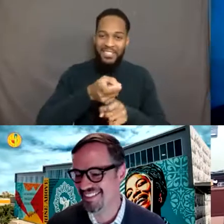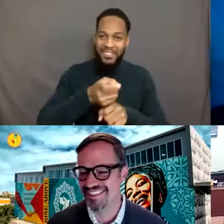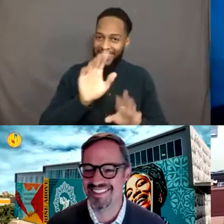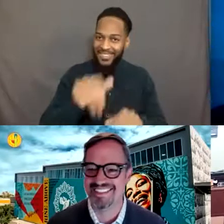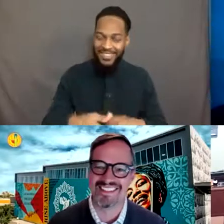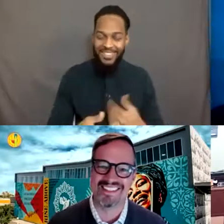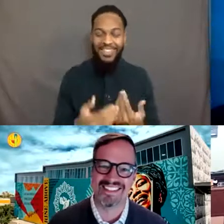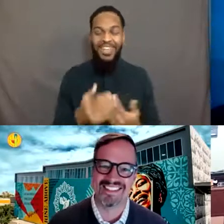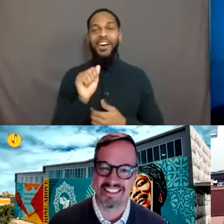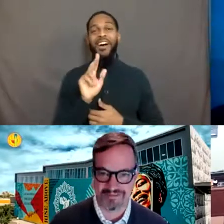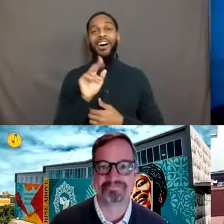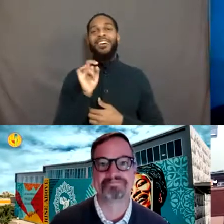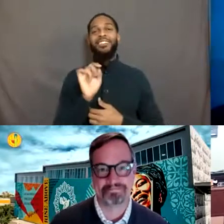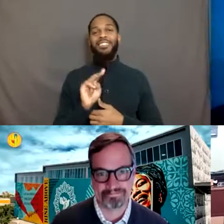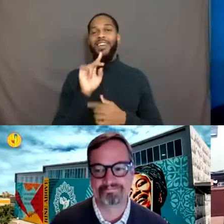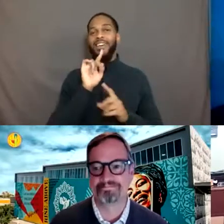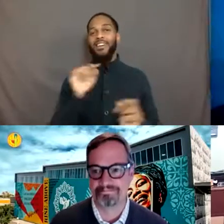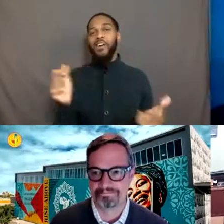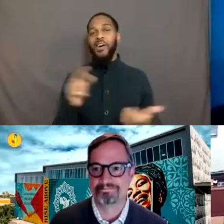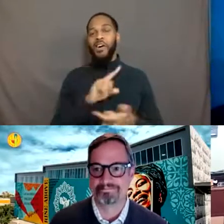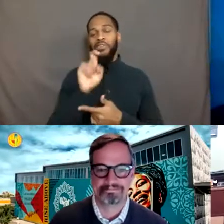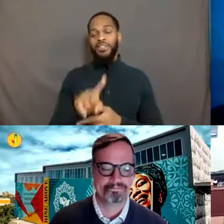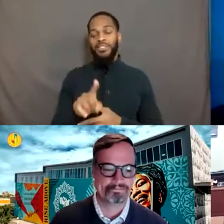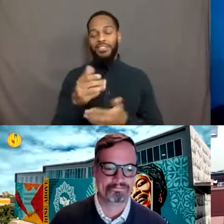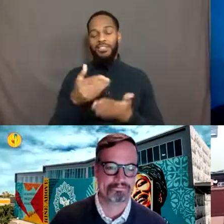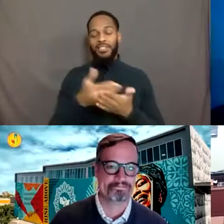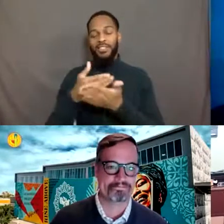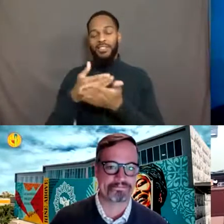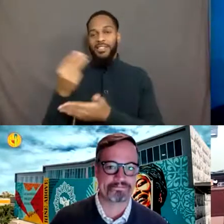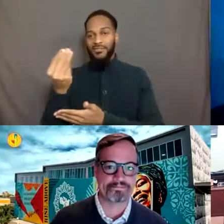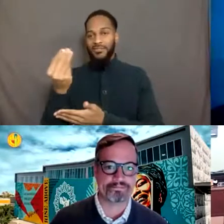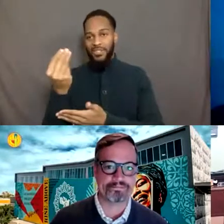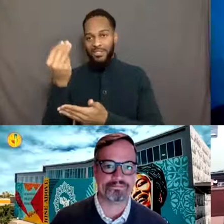his updates on Monday as well. So we will,